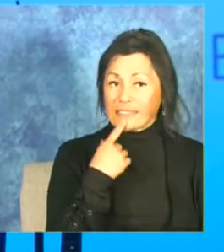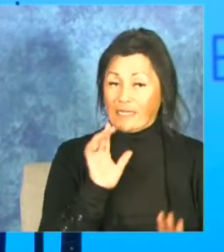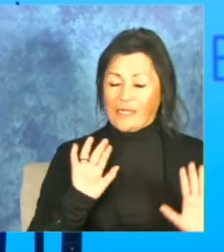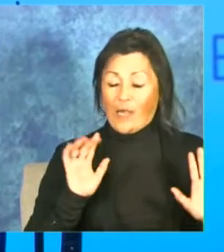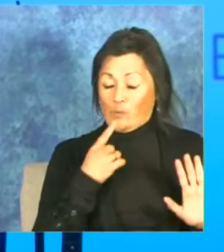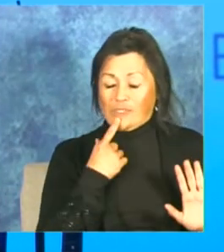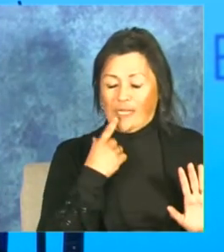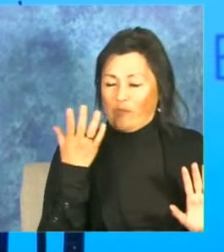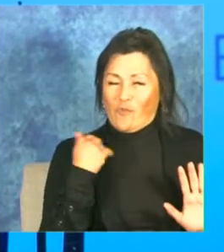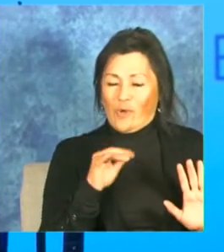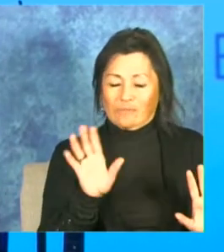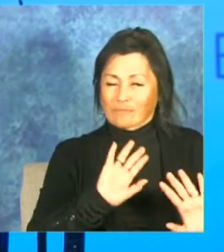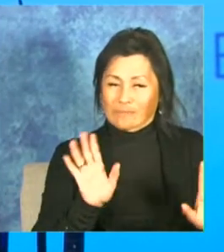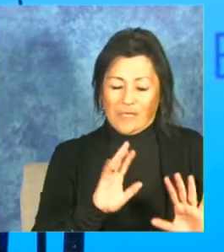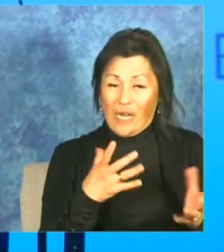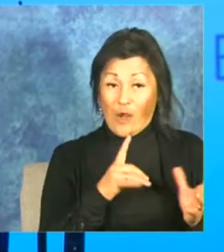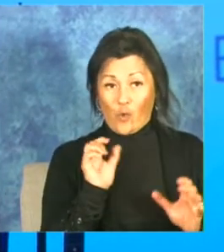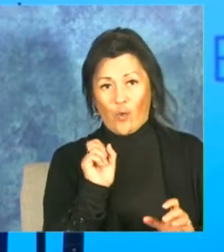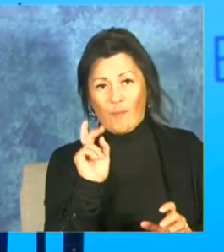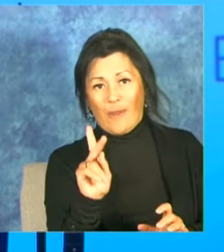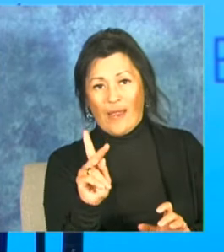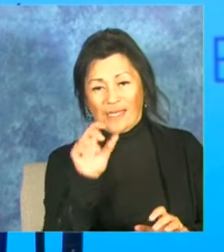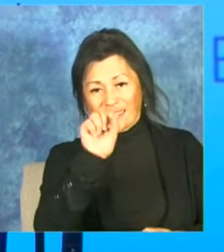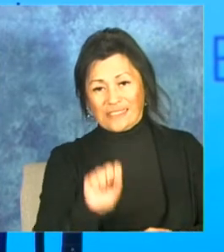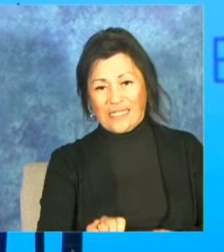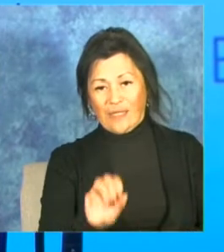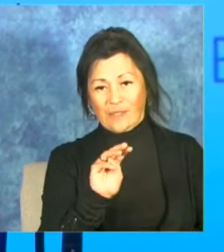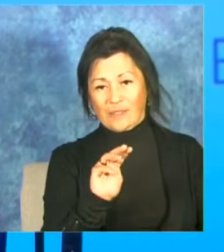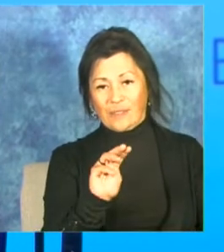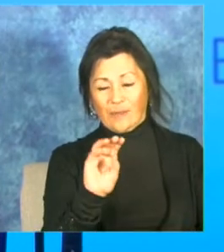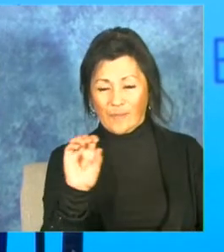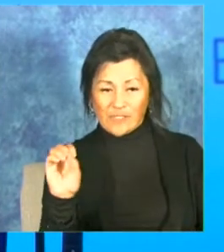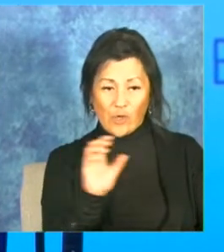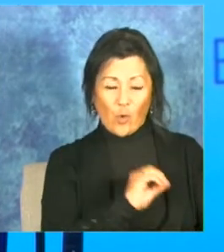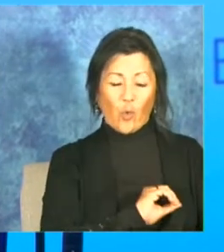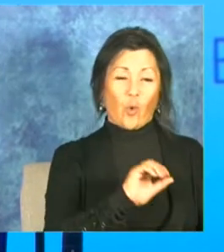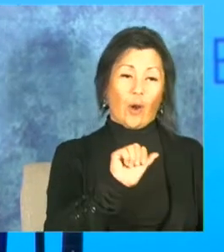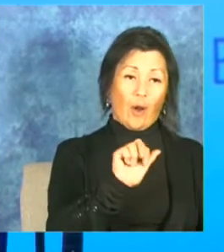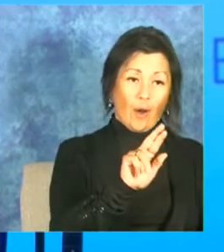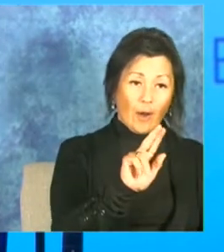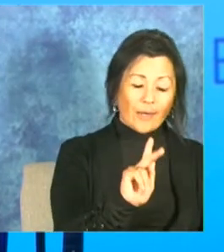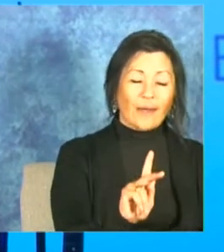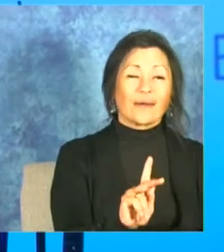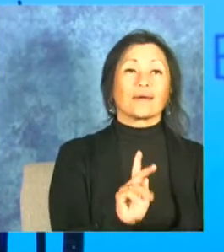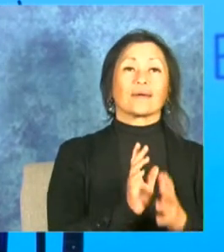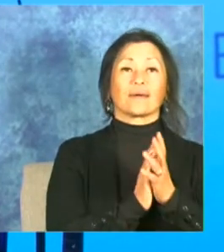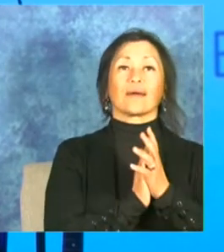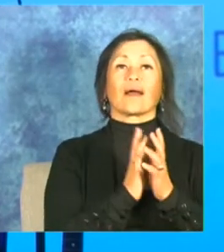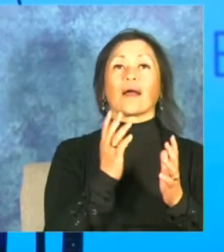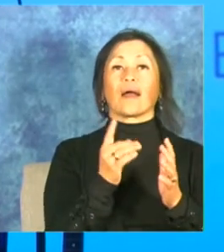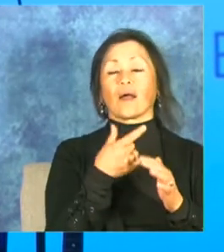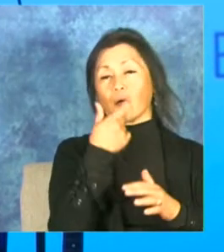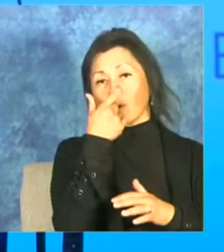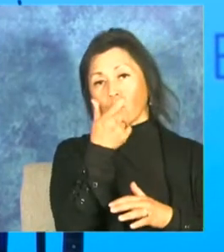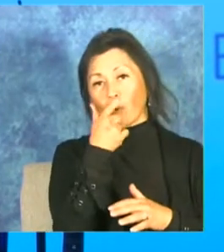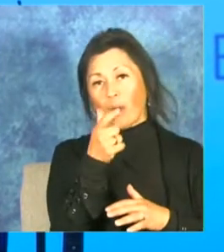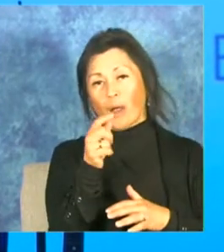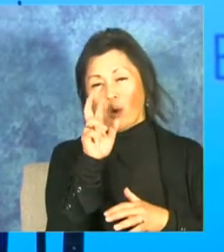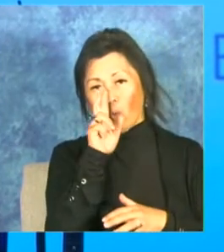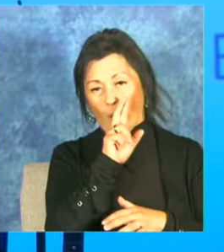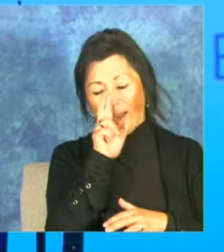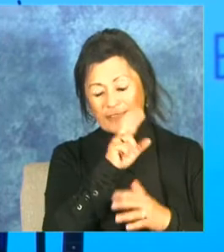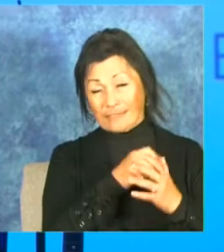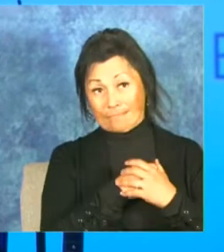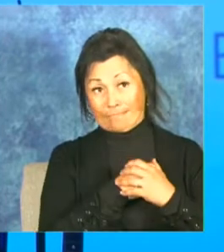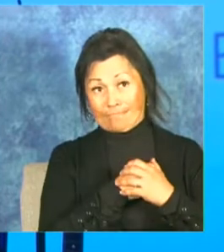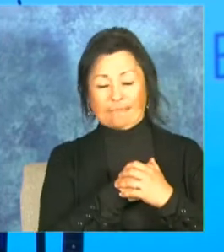you. I'm going back to southern Missouri or to the hills of Arkansas and just watch the rabbits.